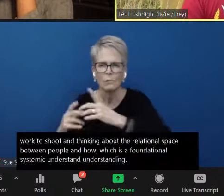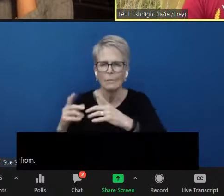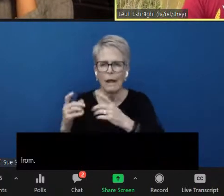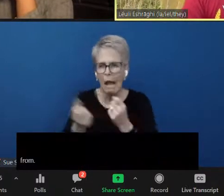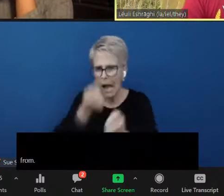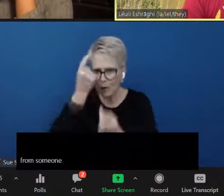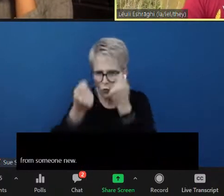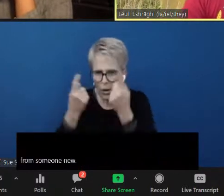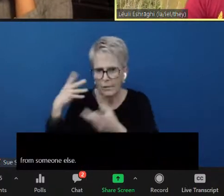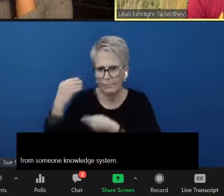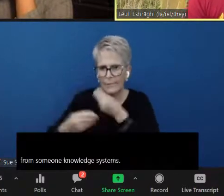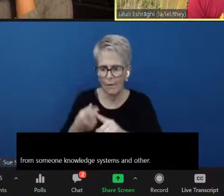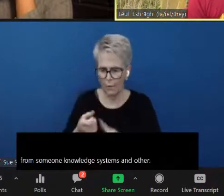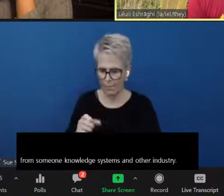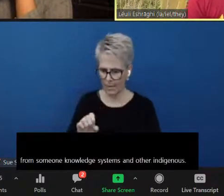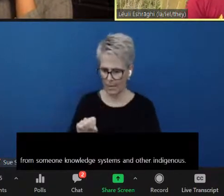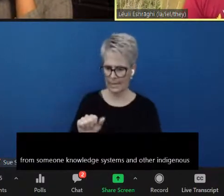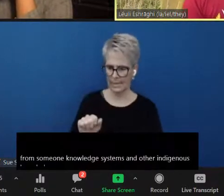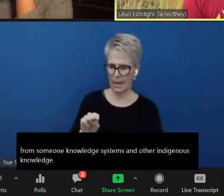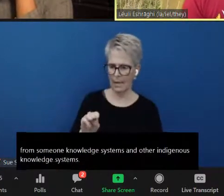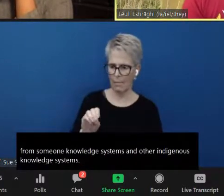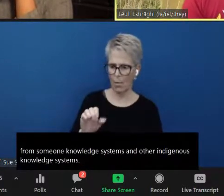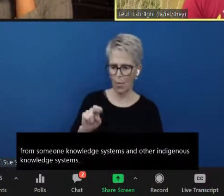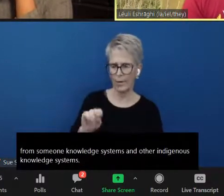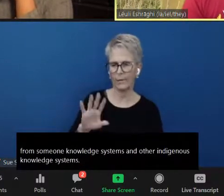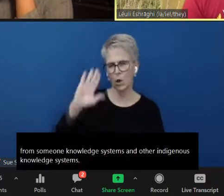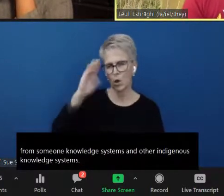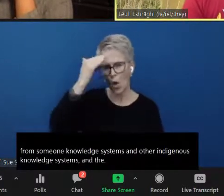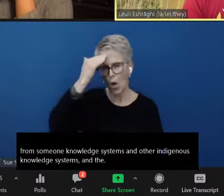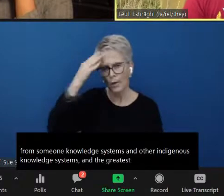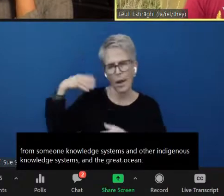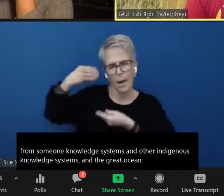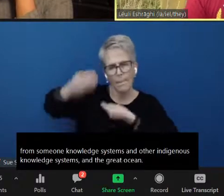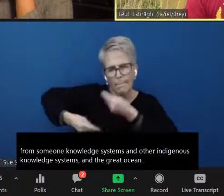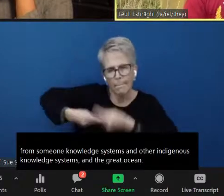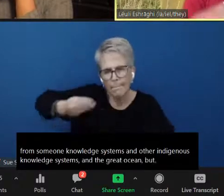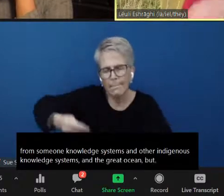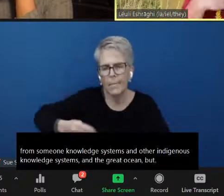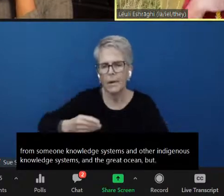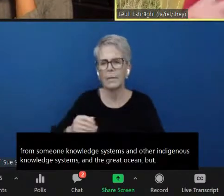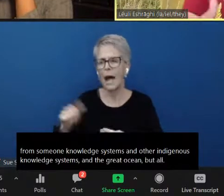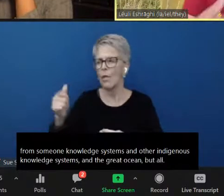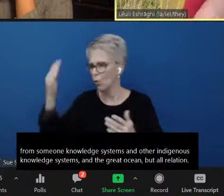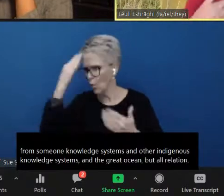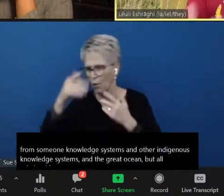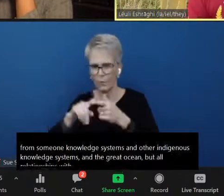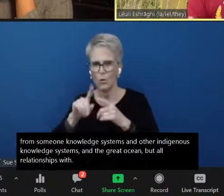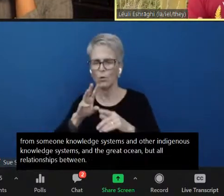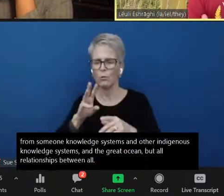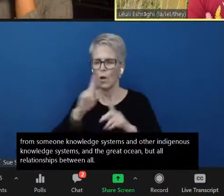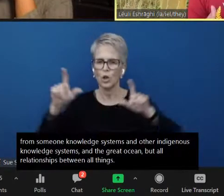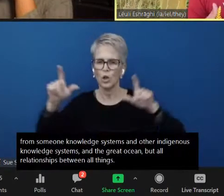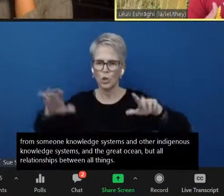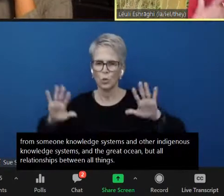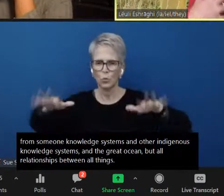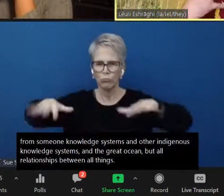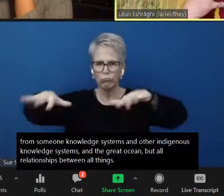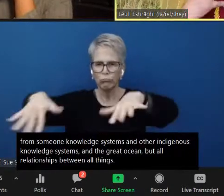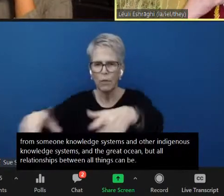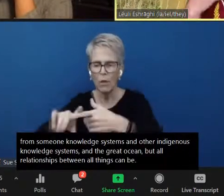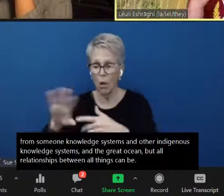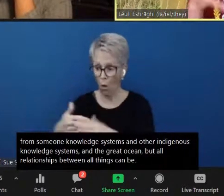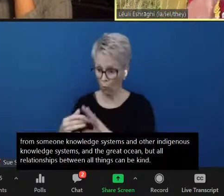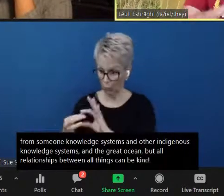from Samoan knowledge systems and other indigenous knowledge systems in the Great Ocean, that all relationships between all things can